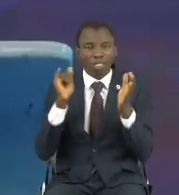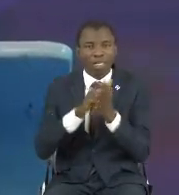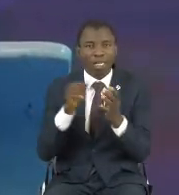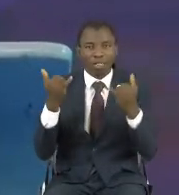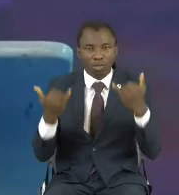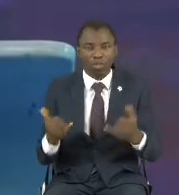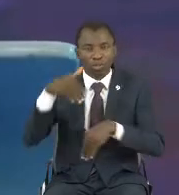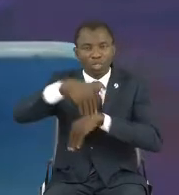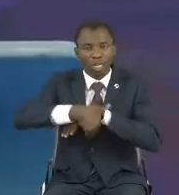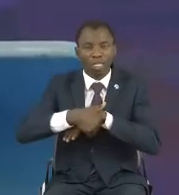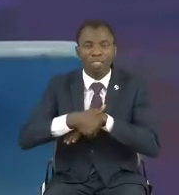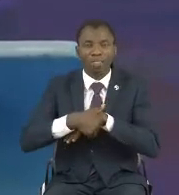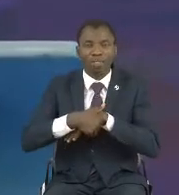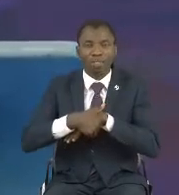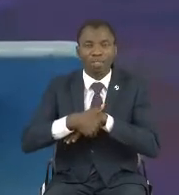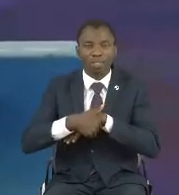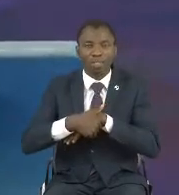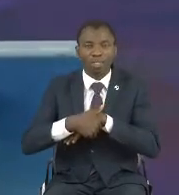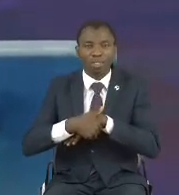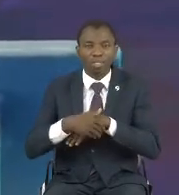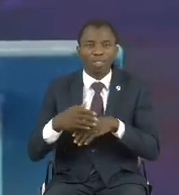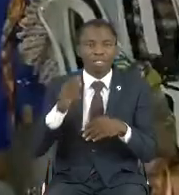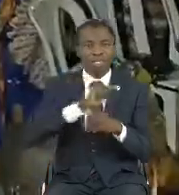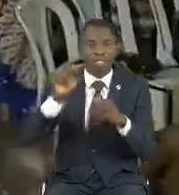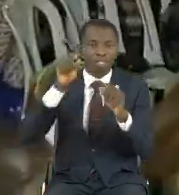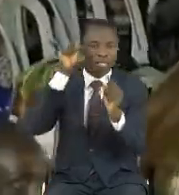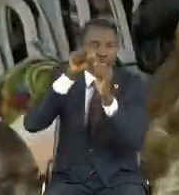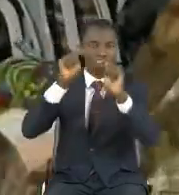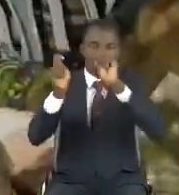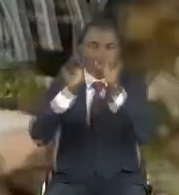mark a turning point in your life.